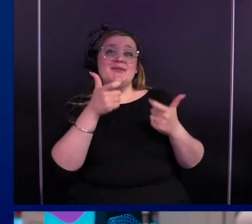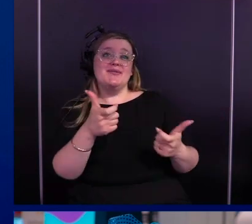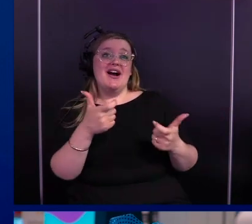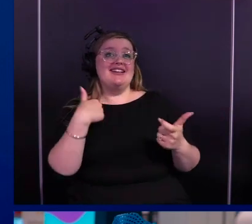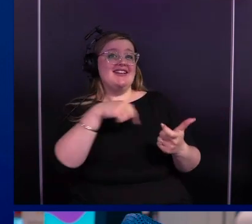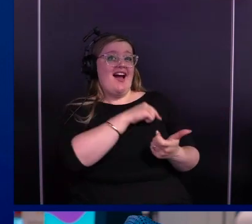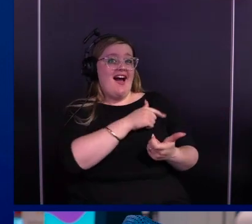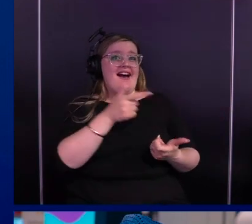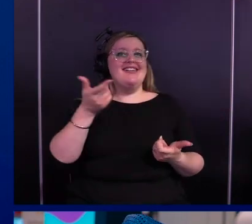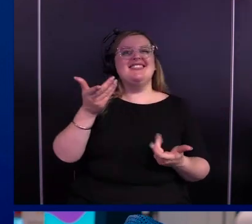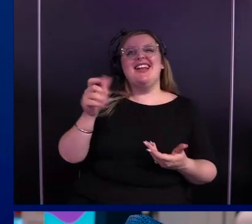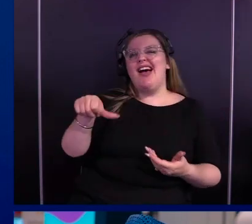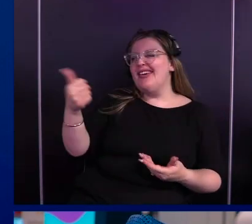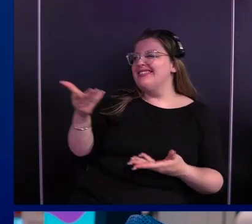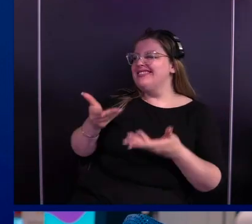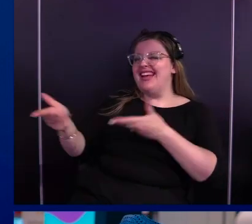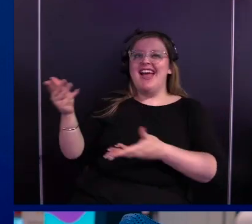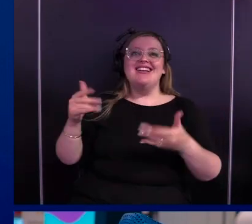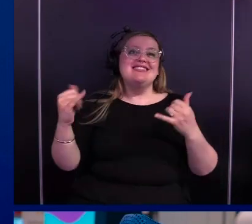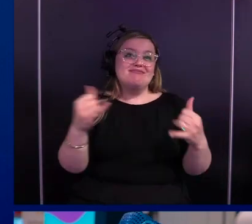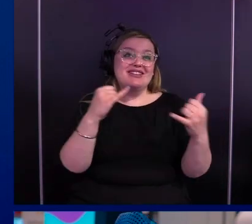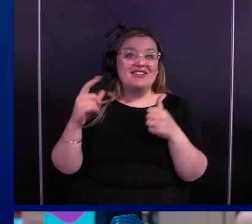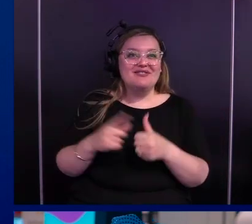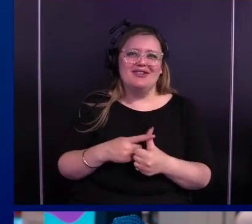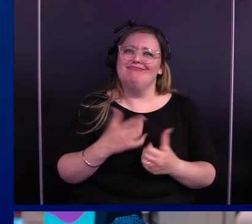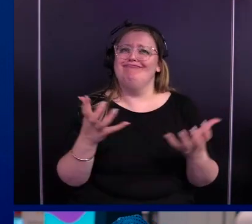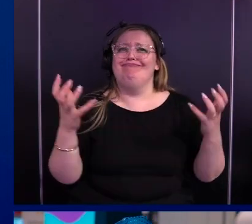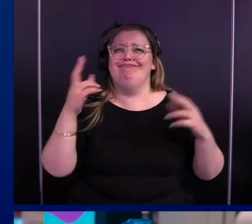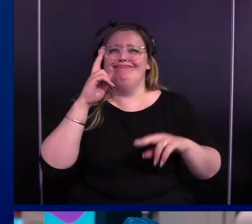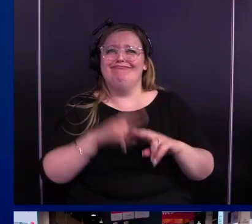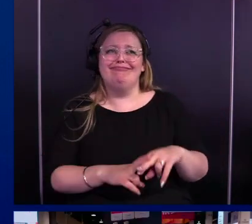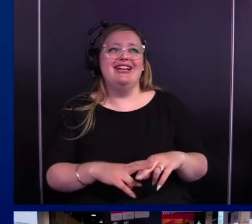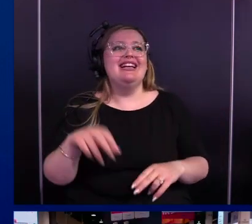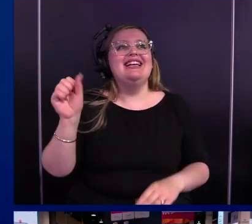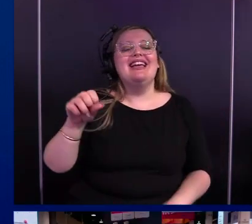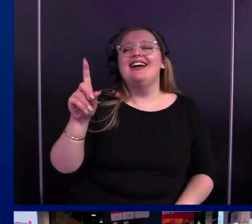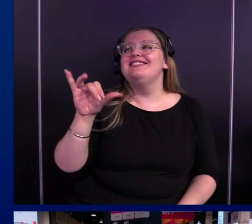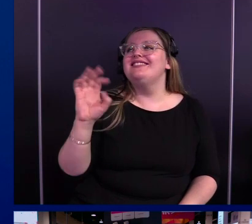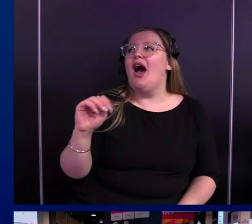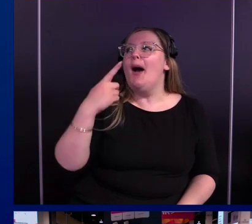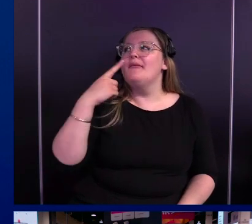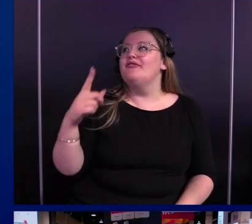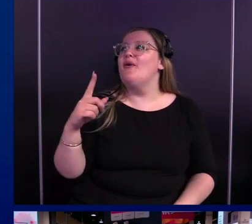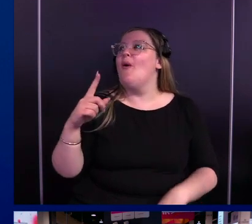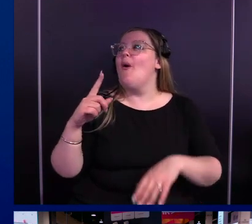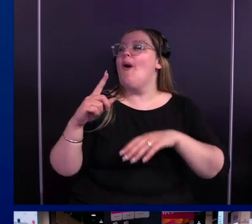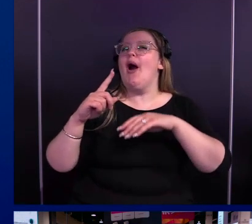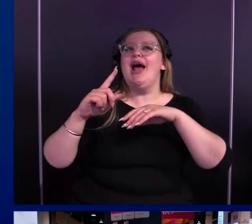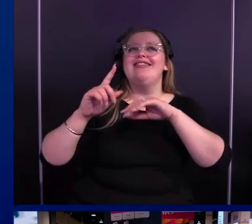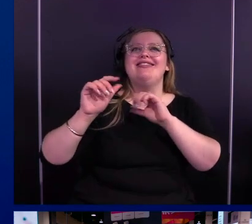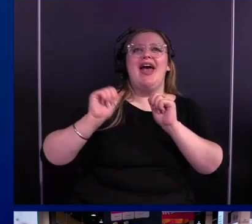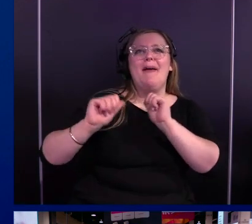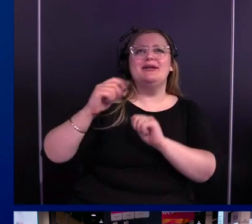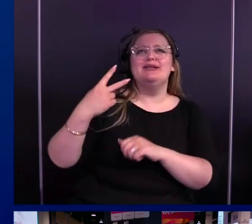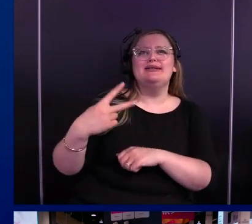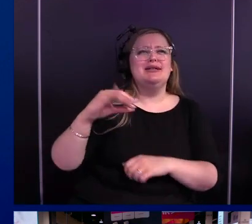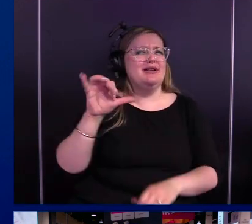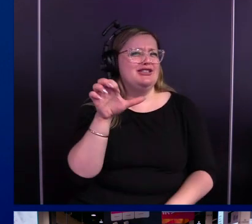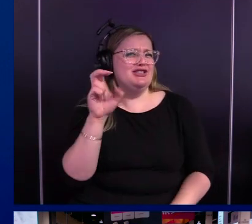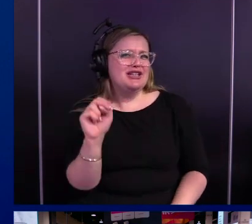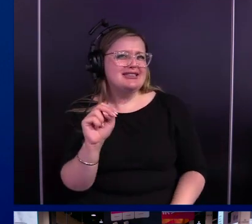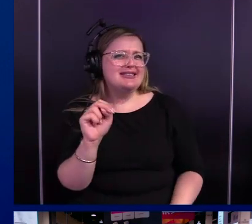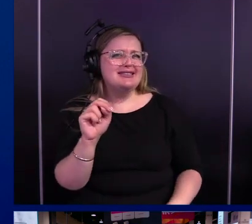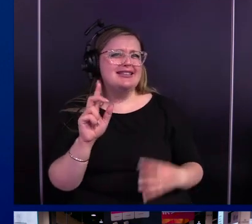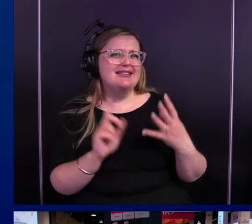through it first. We had a lot of fun. Yeah, so we had Dom in episode two. We had, who was it, Justin on episode four?